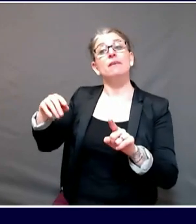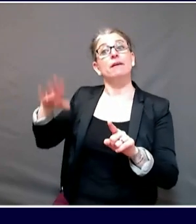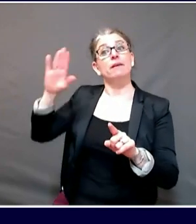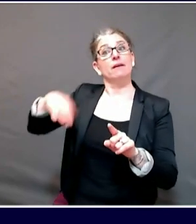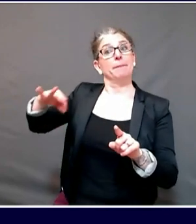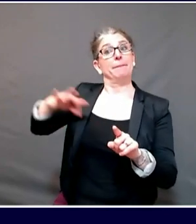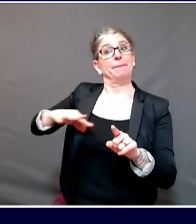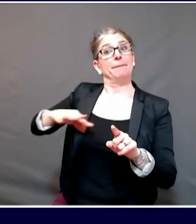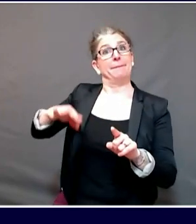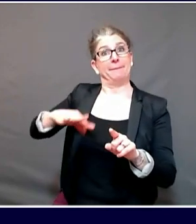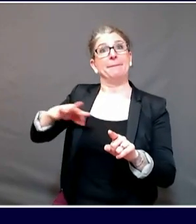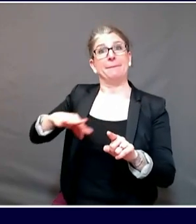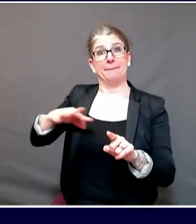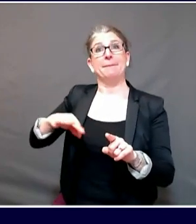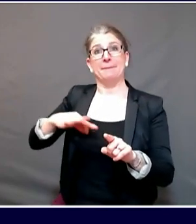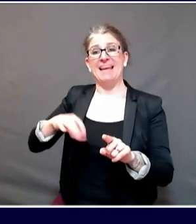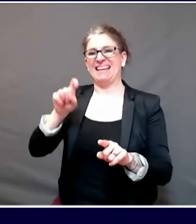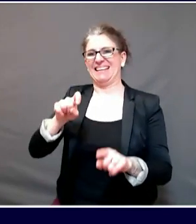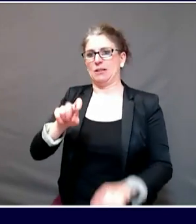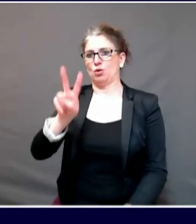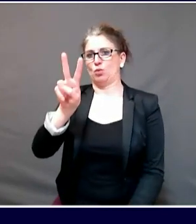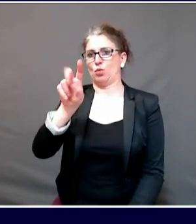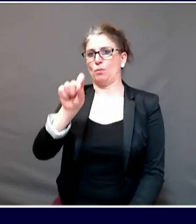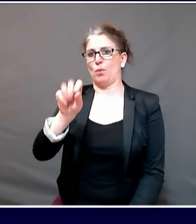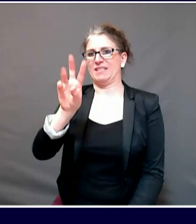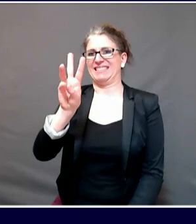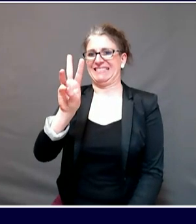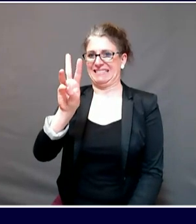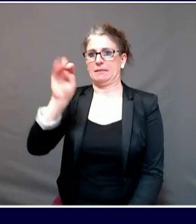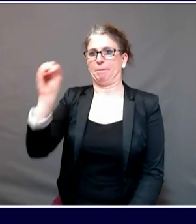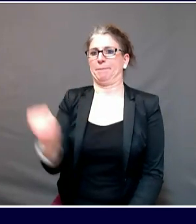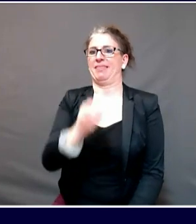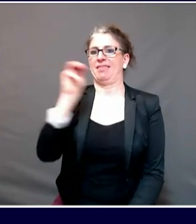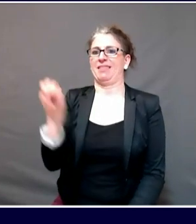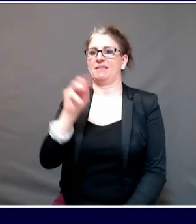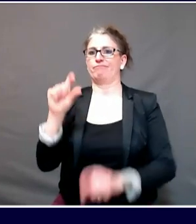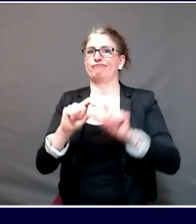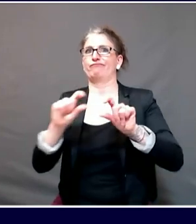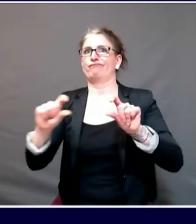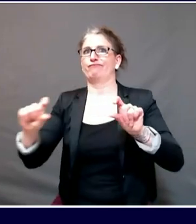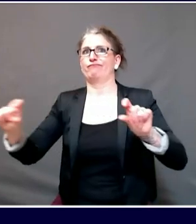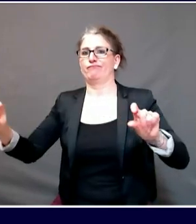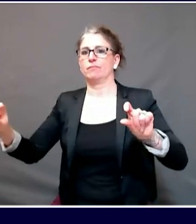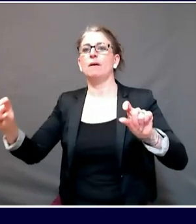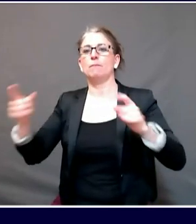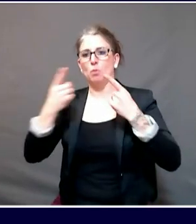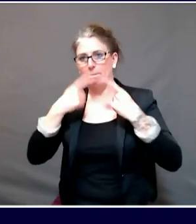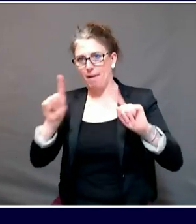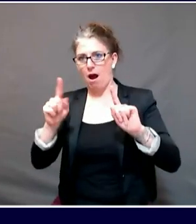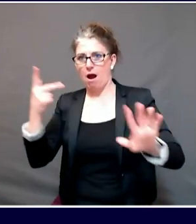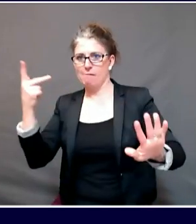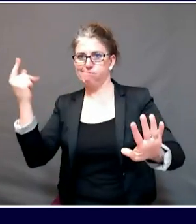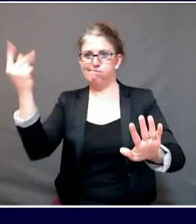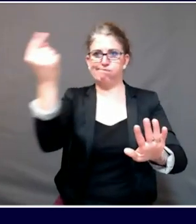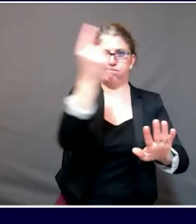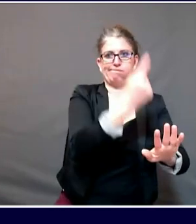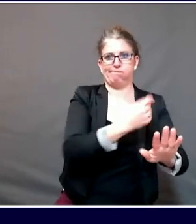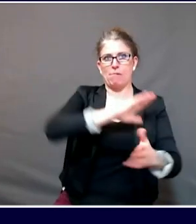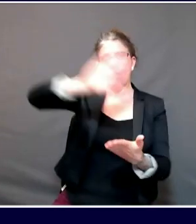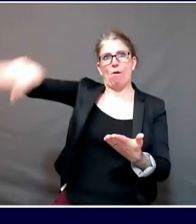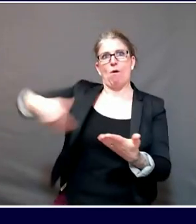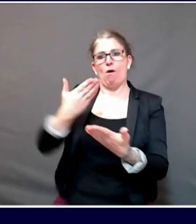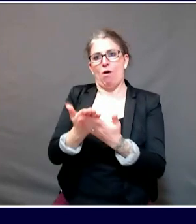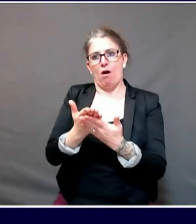single person in Maine. Nevertheless, the arrival of this vaccine is the first of a number